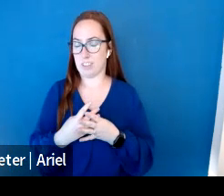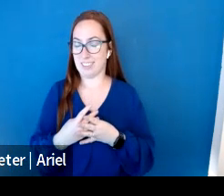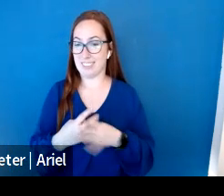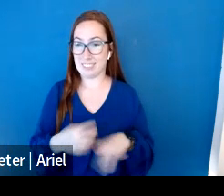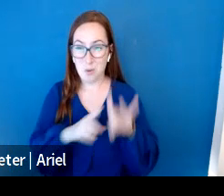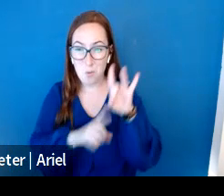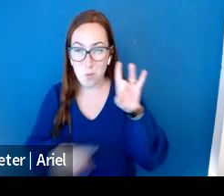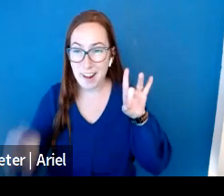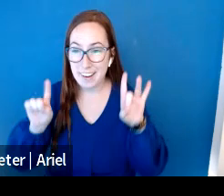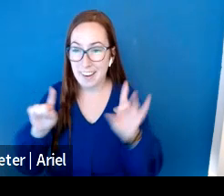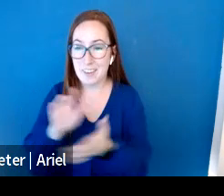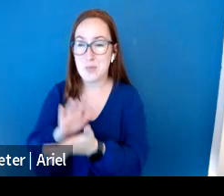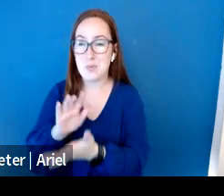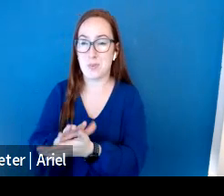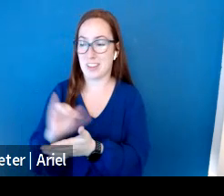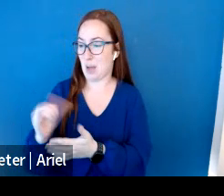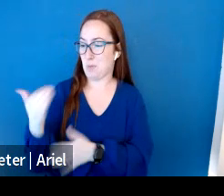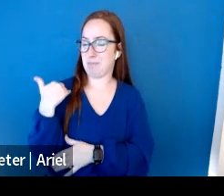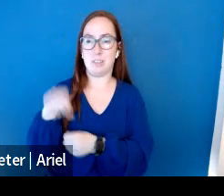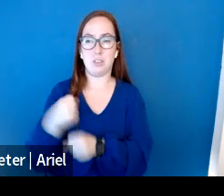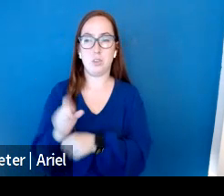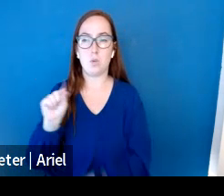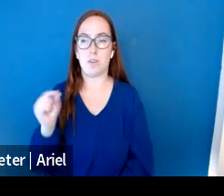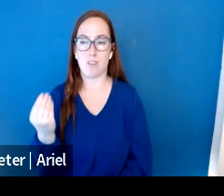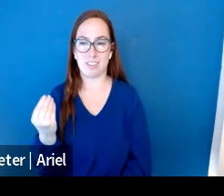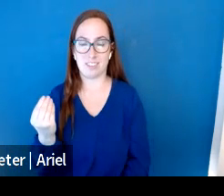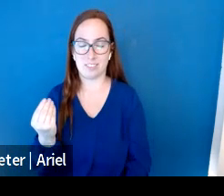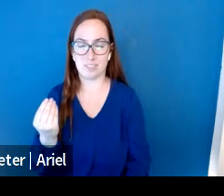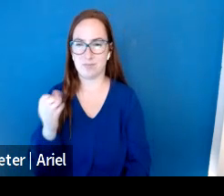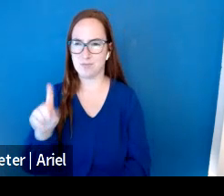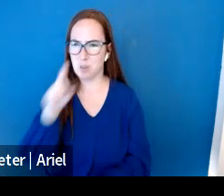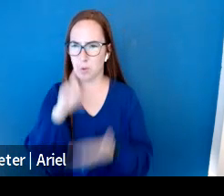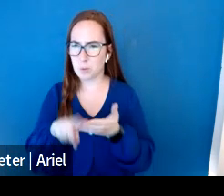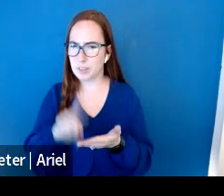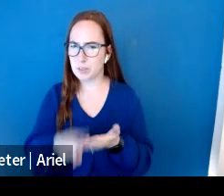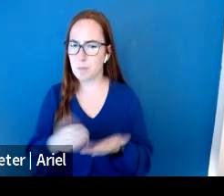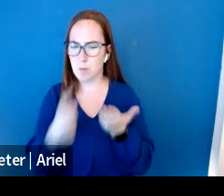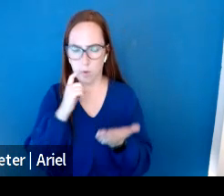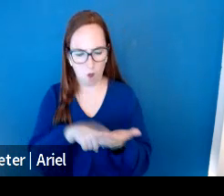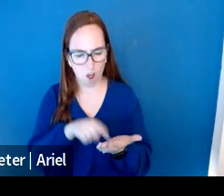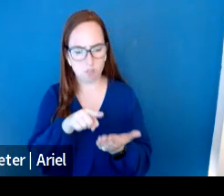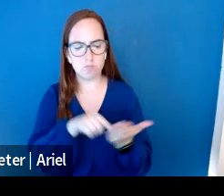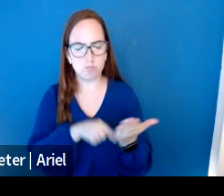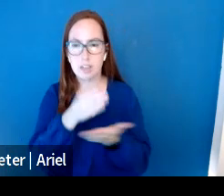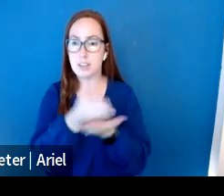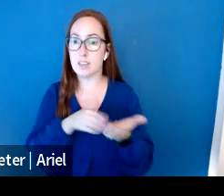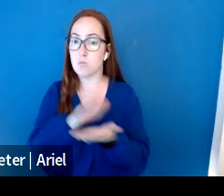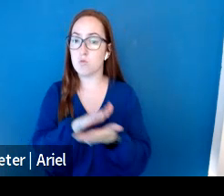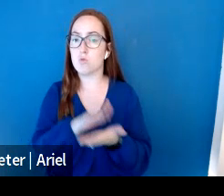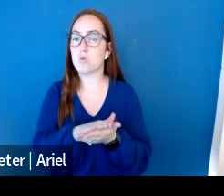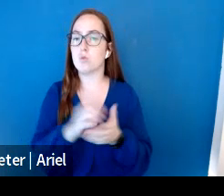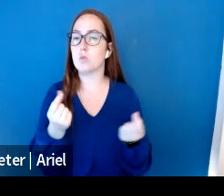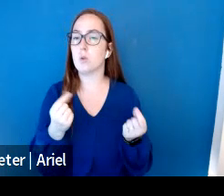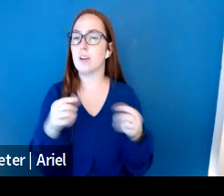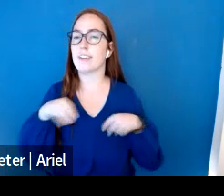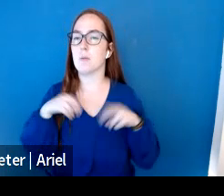that was in the year 2014. In the research, you might also find that some schools choose passive consent. So